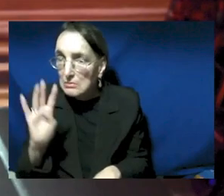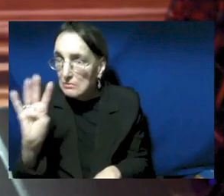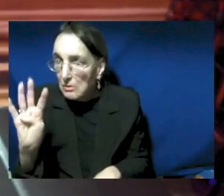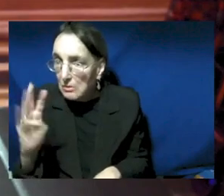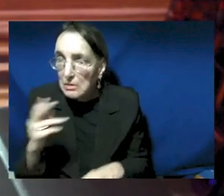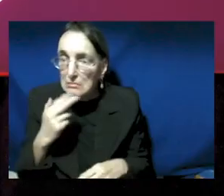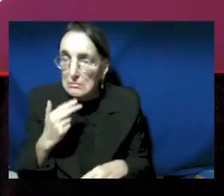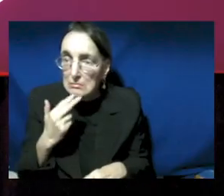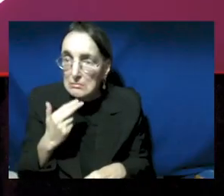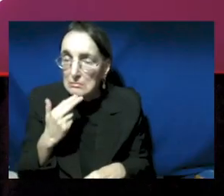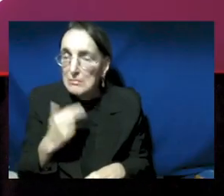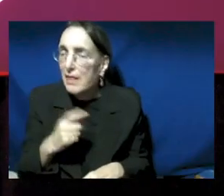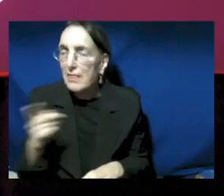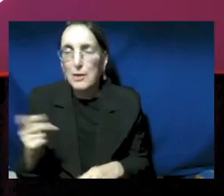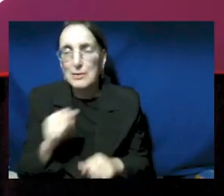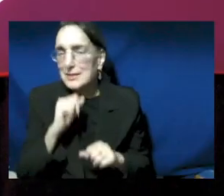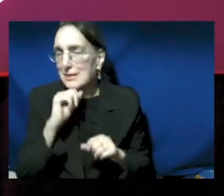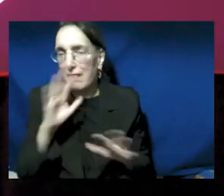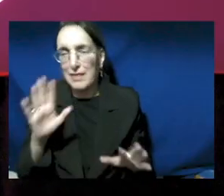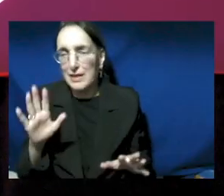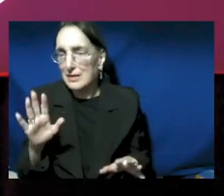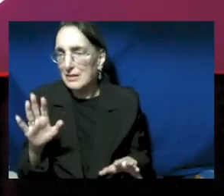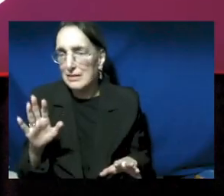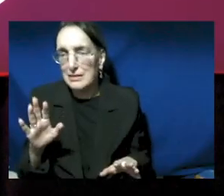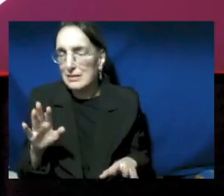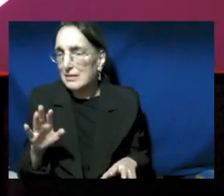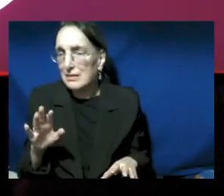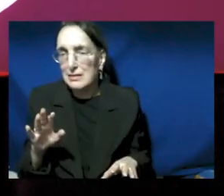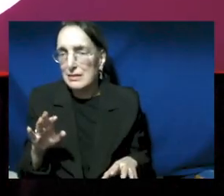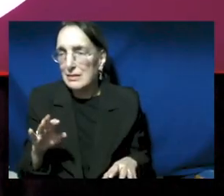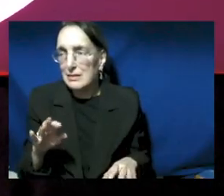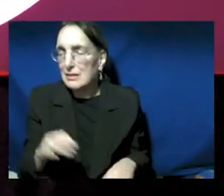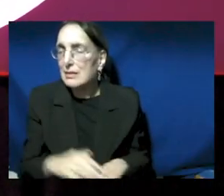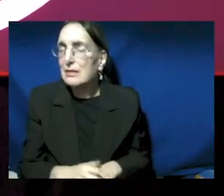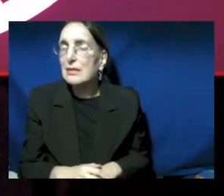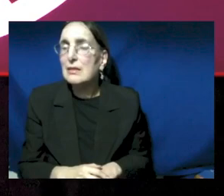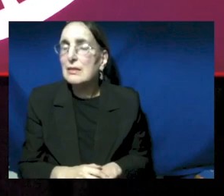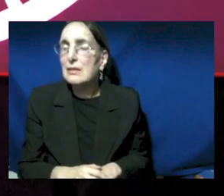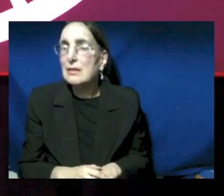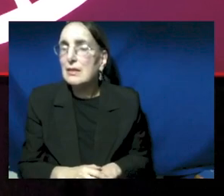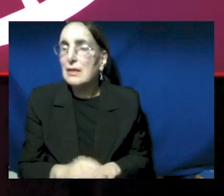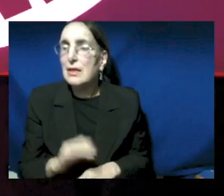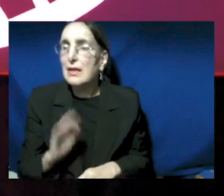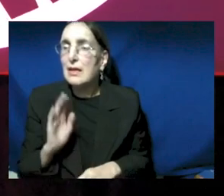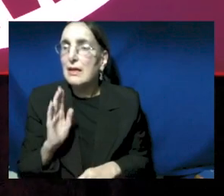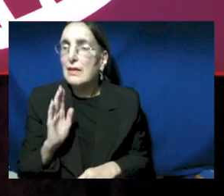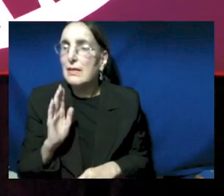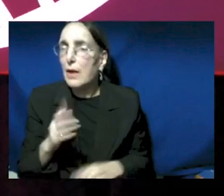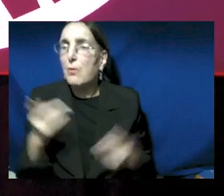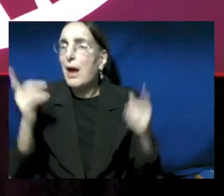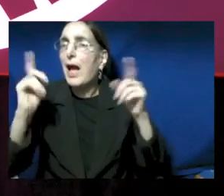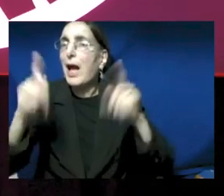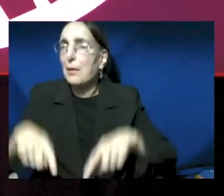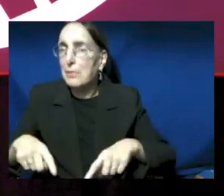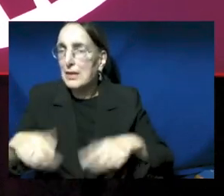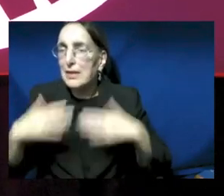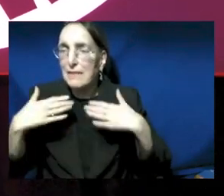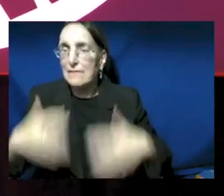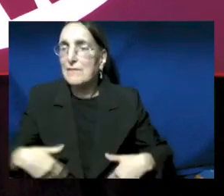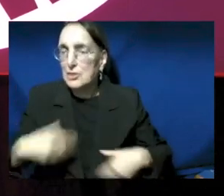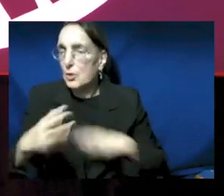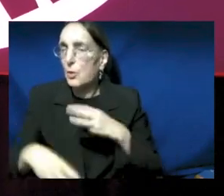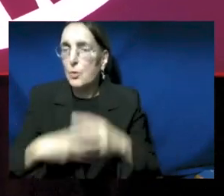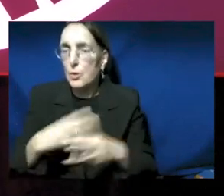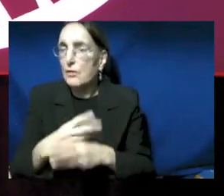There is nothing that has ever manifested in the physical world that wasn't first